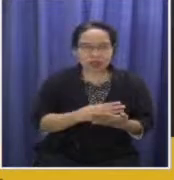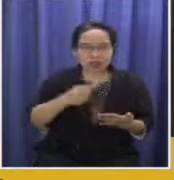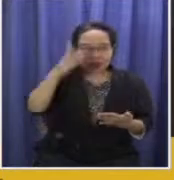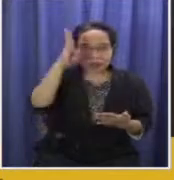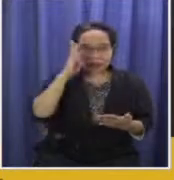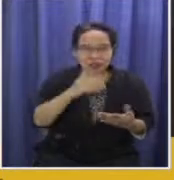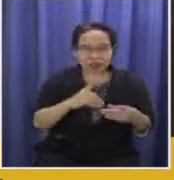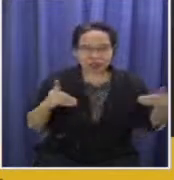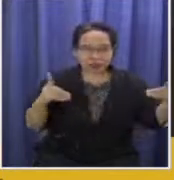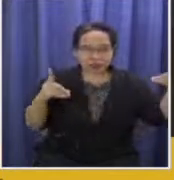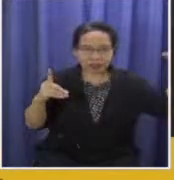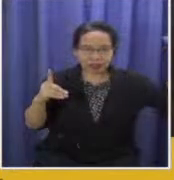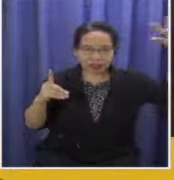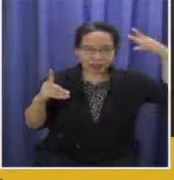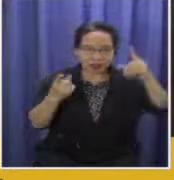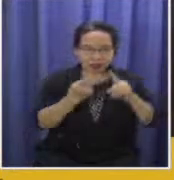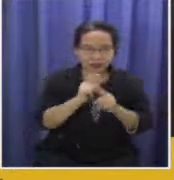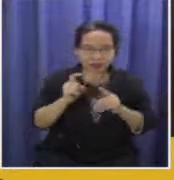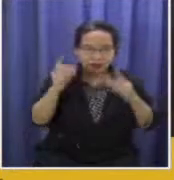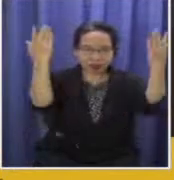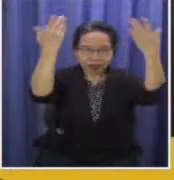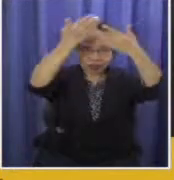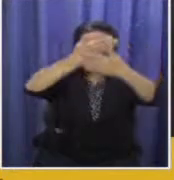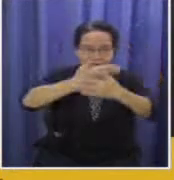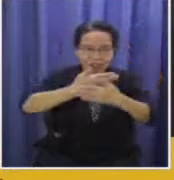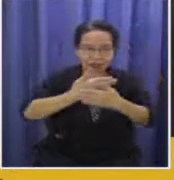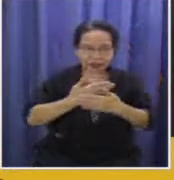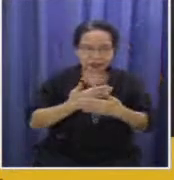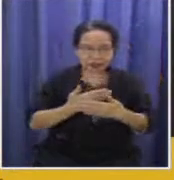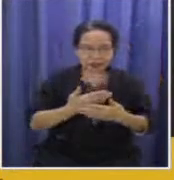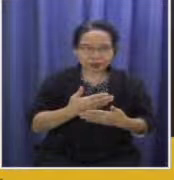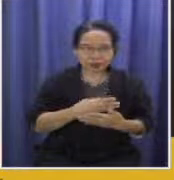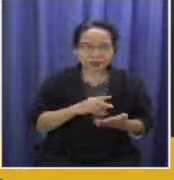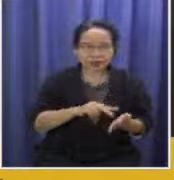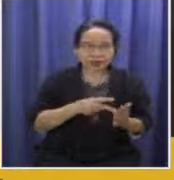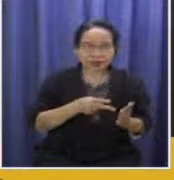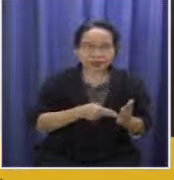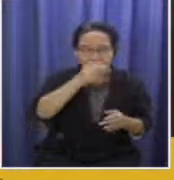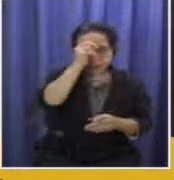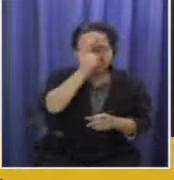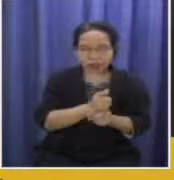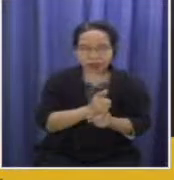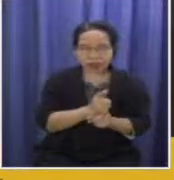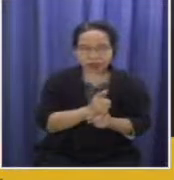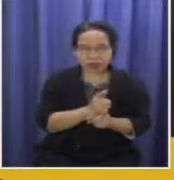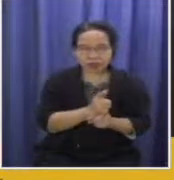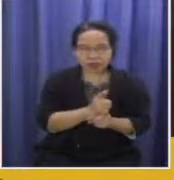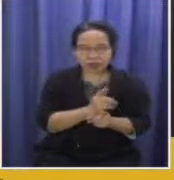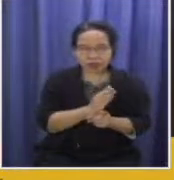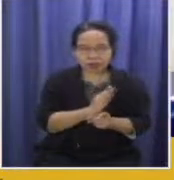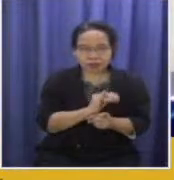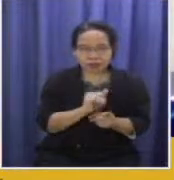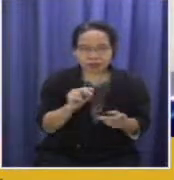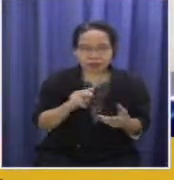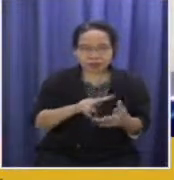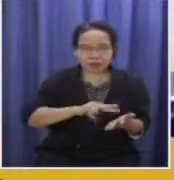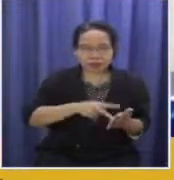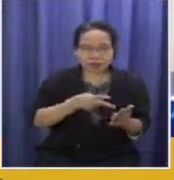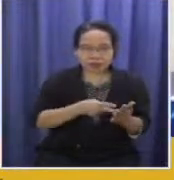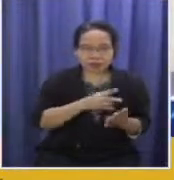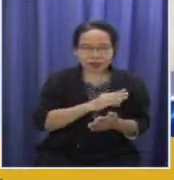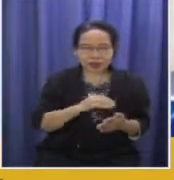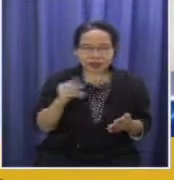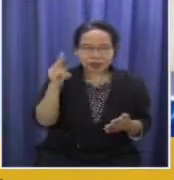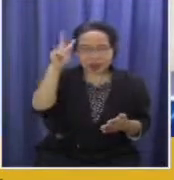And God divided the light from the darkness." Meaning, brother, by implication and by